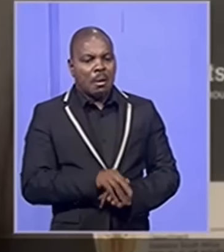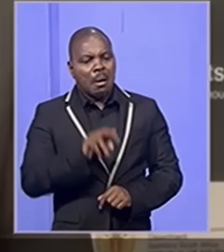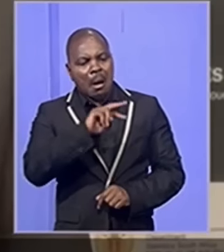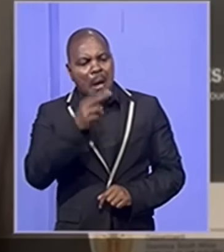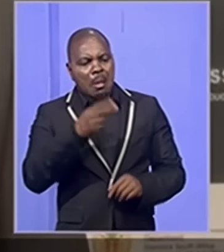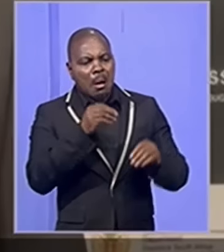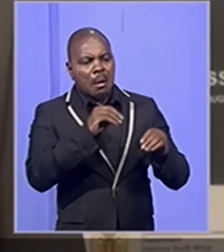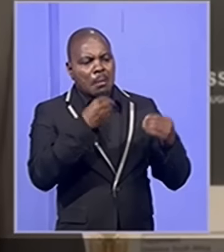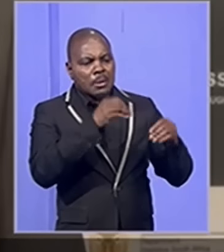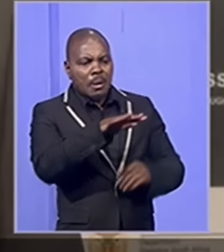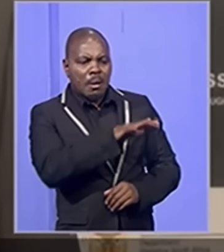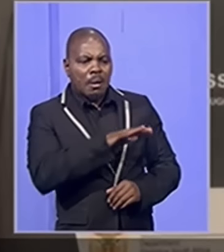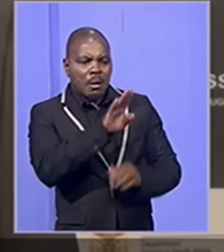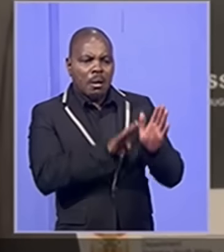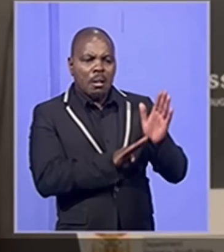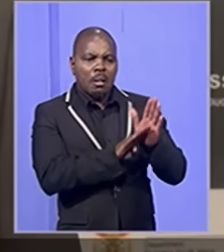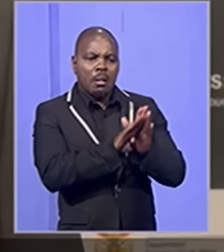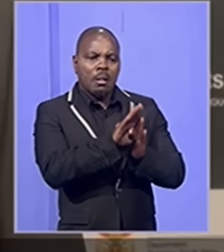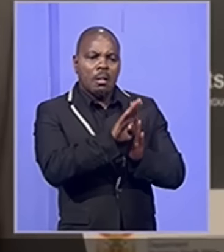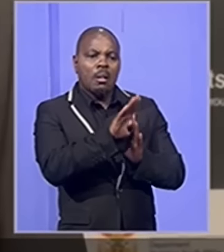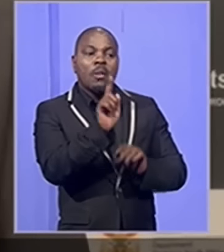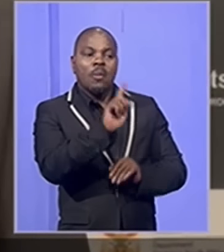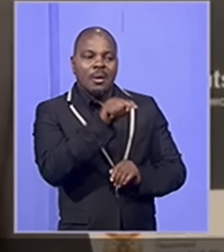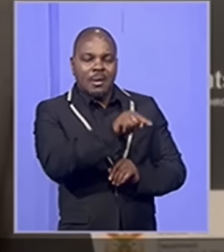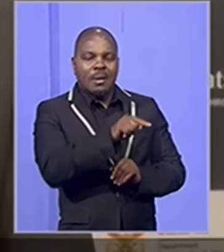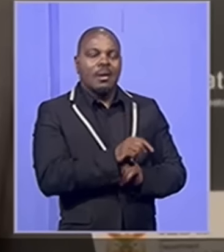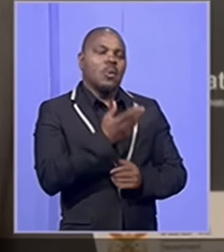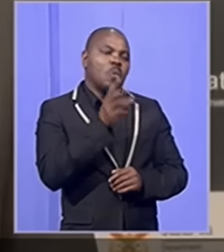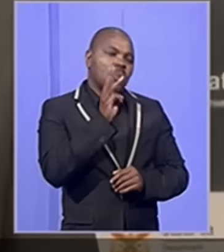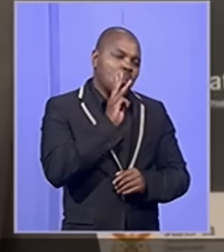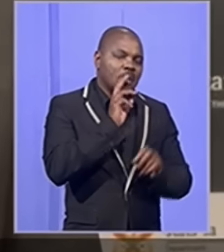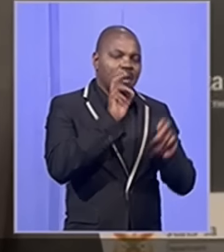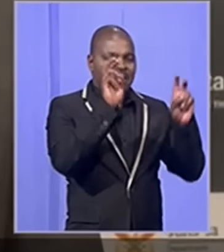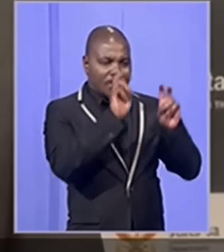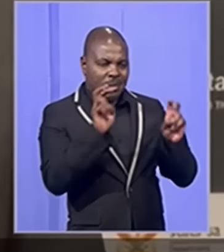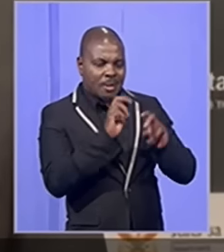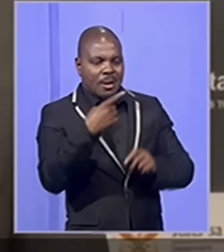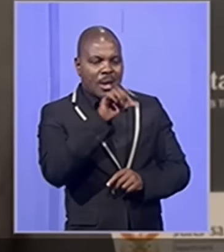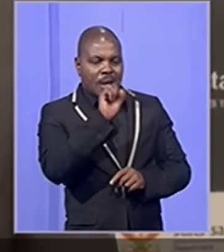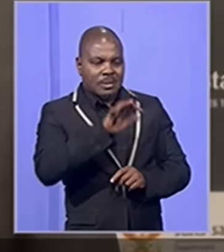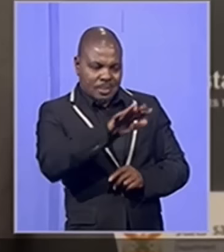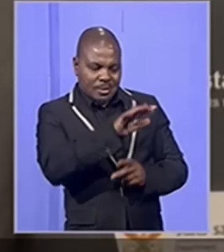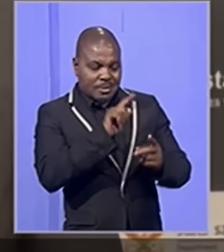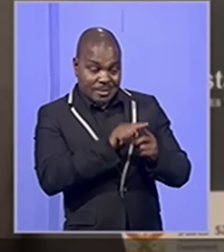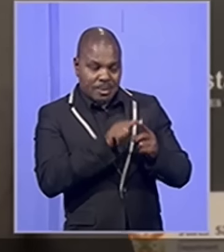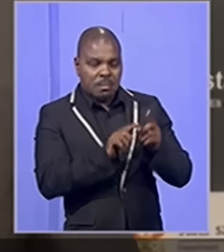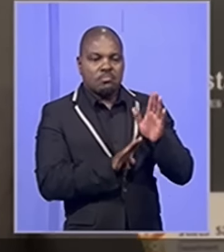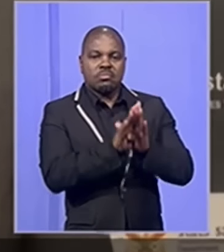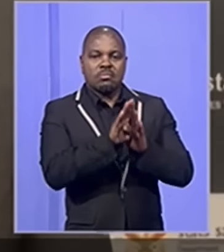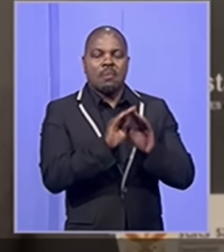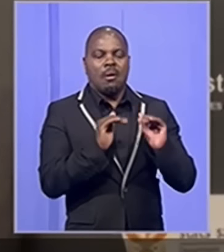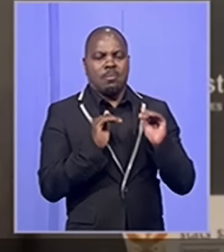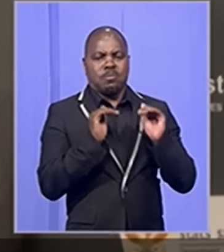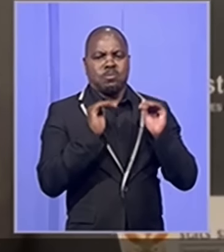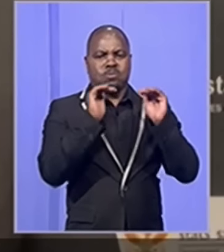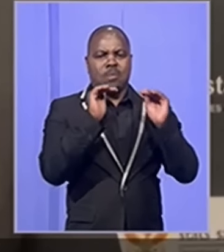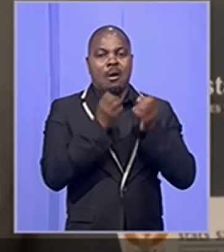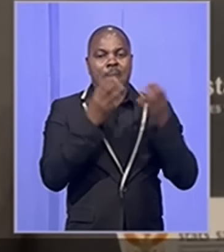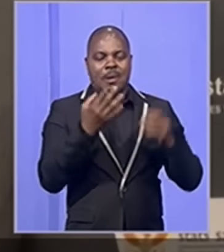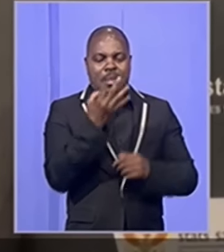in the positive was utilities, as in electricity, gas and water. It went up